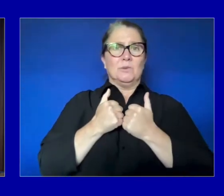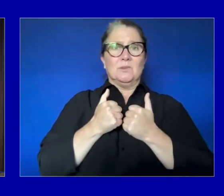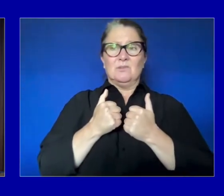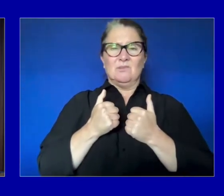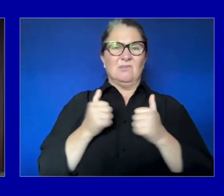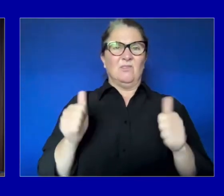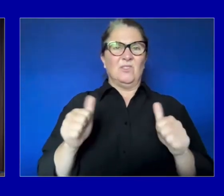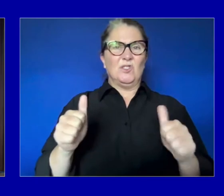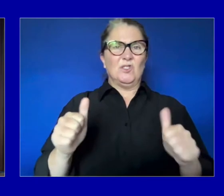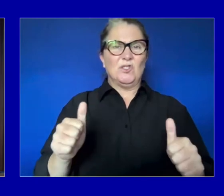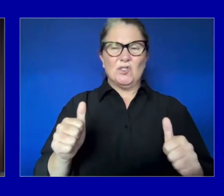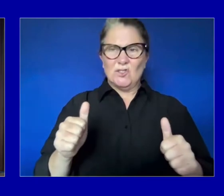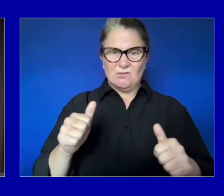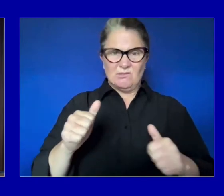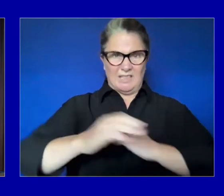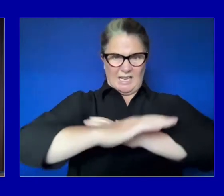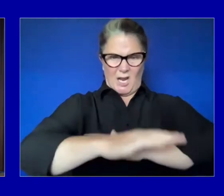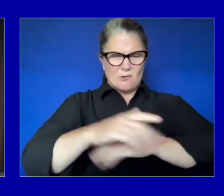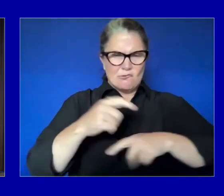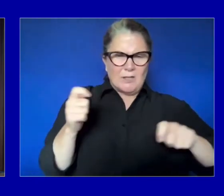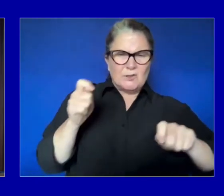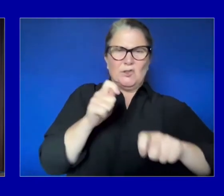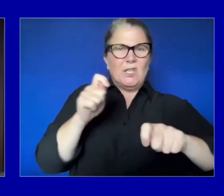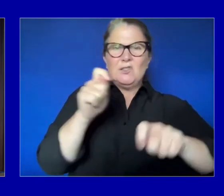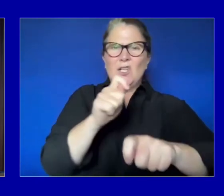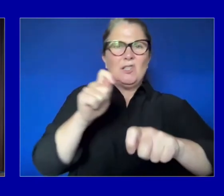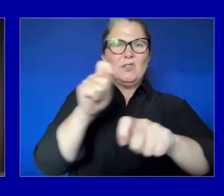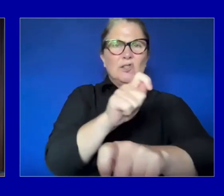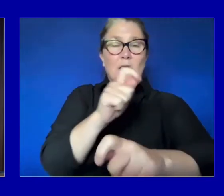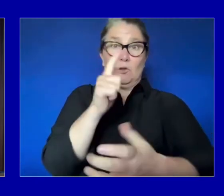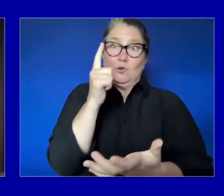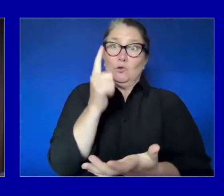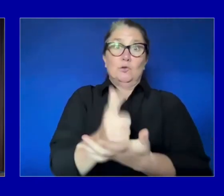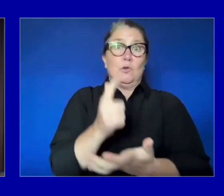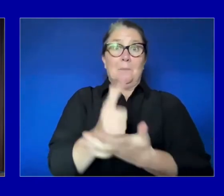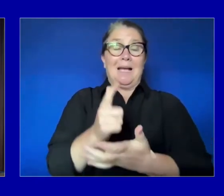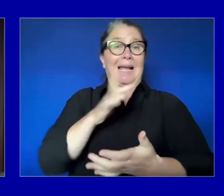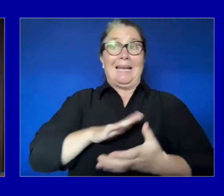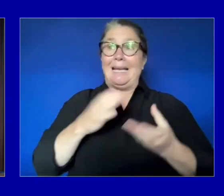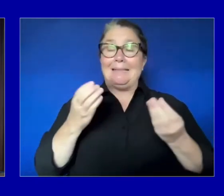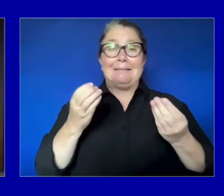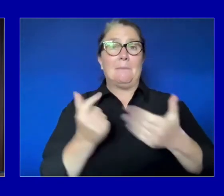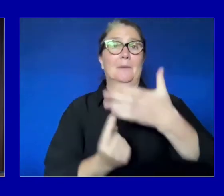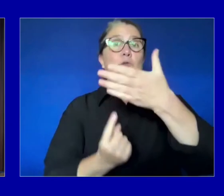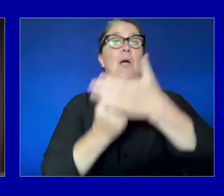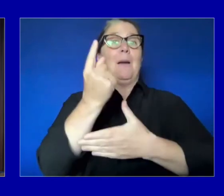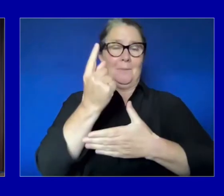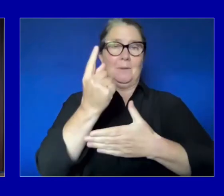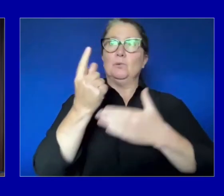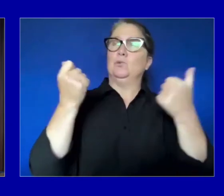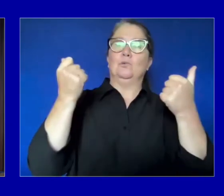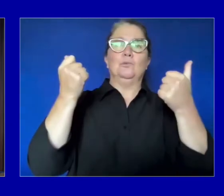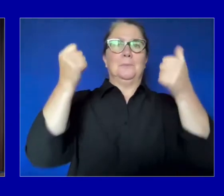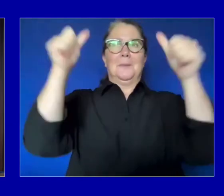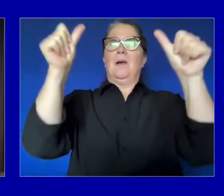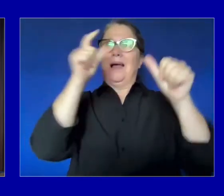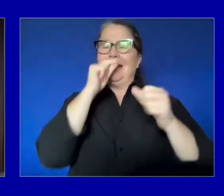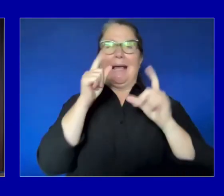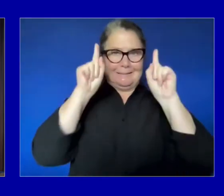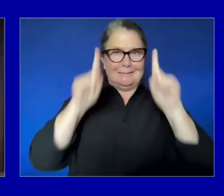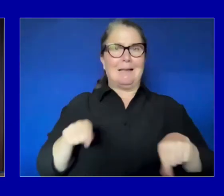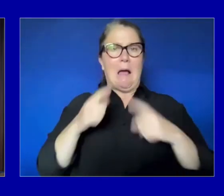be something that happens to, to get country to a point in which we can start to care for it in the ways in